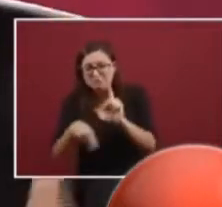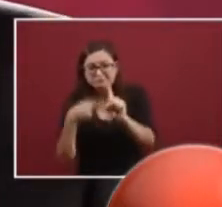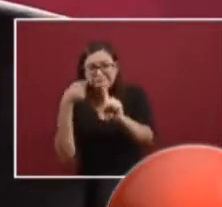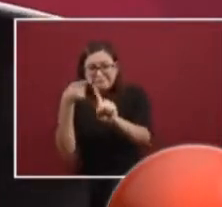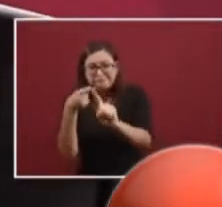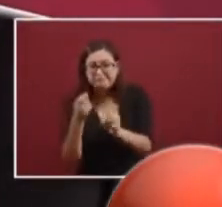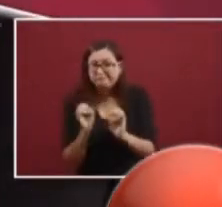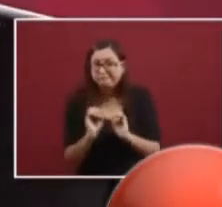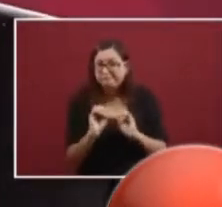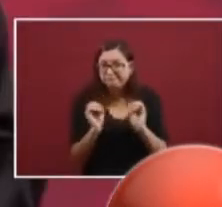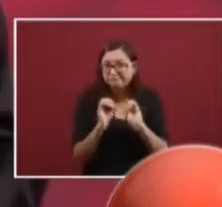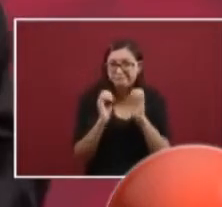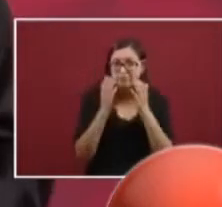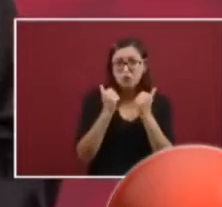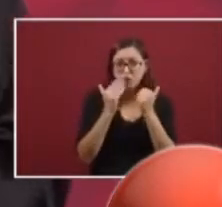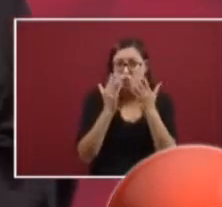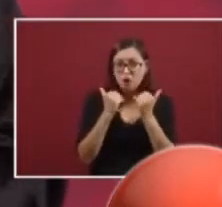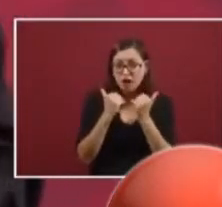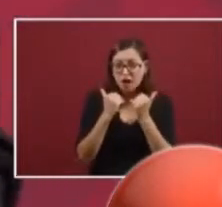Furthermore, also,